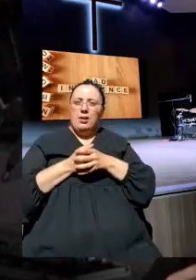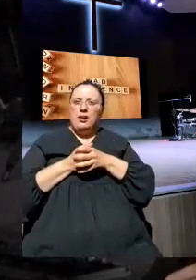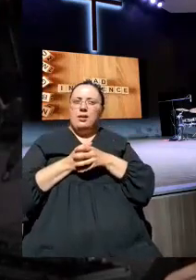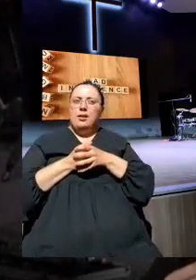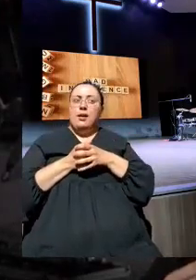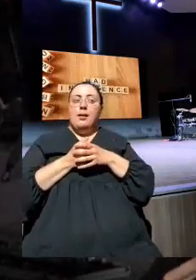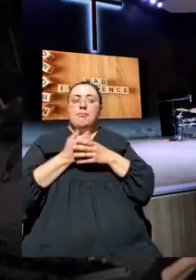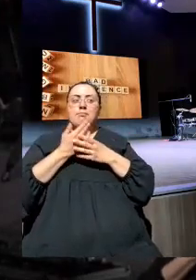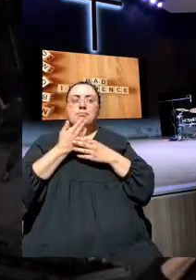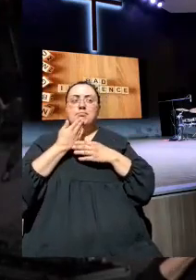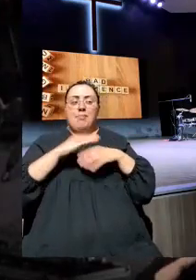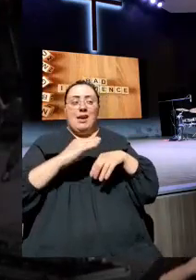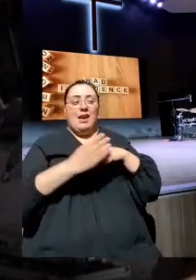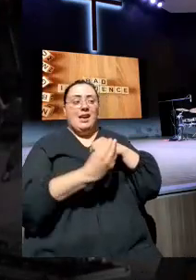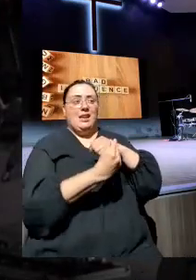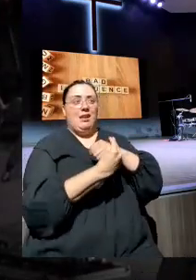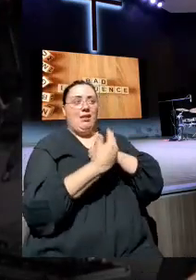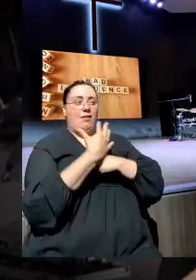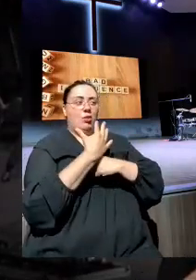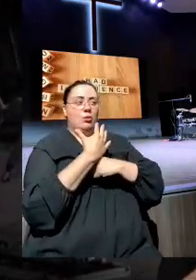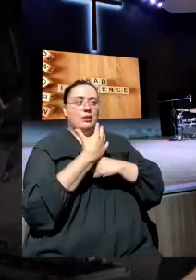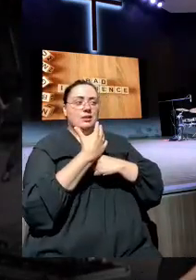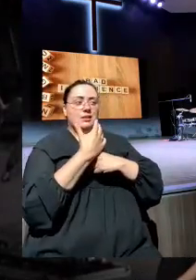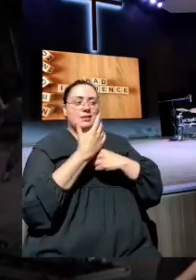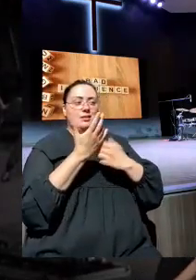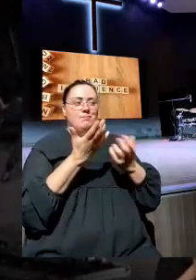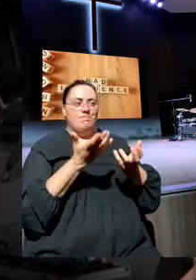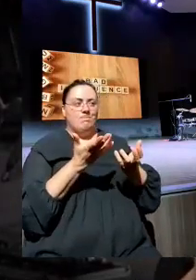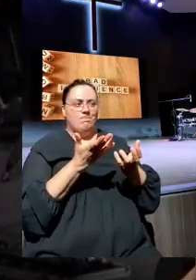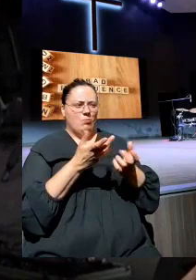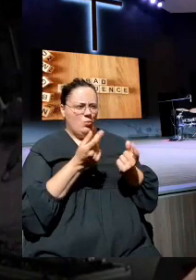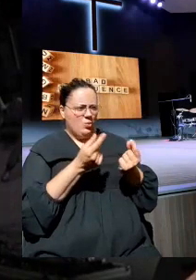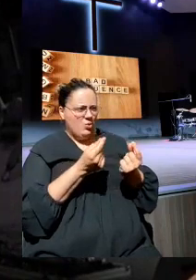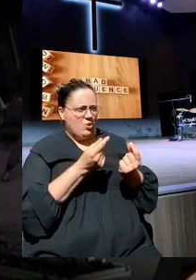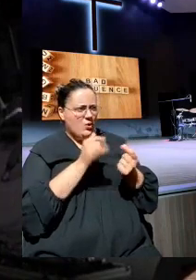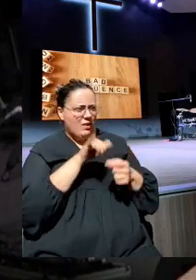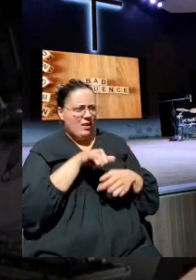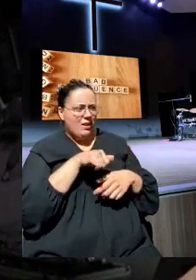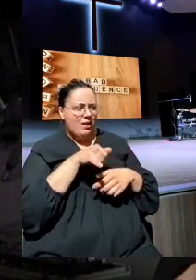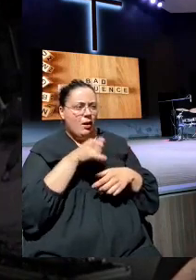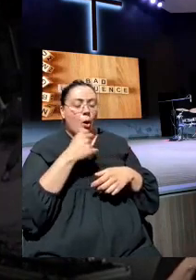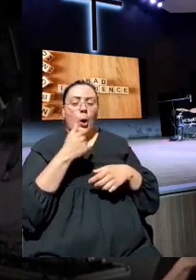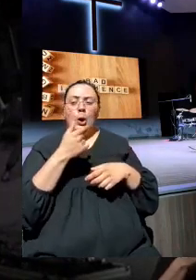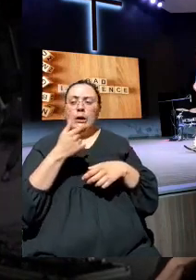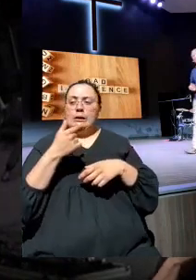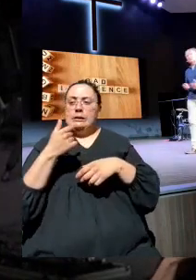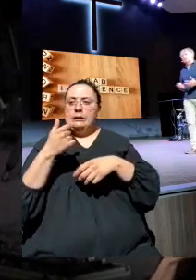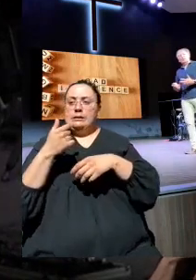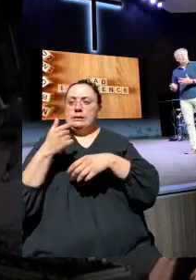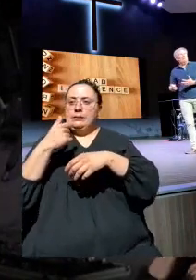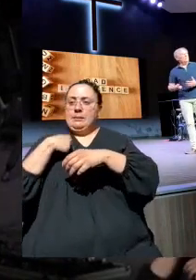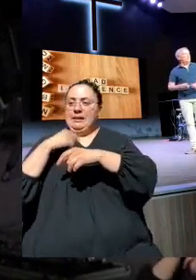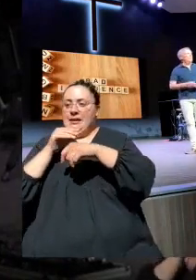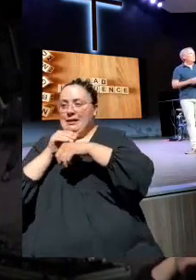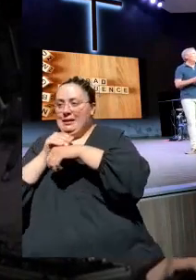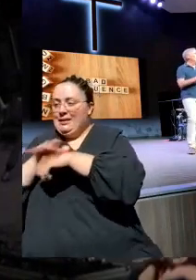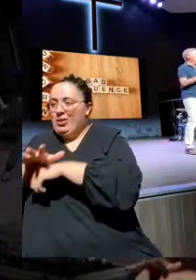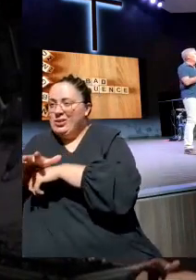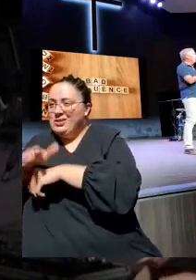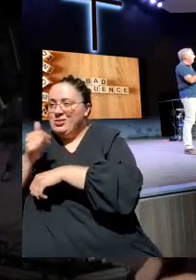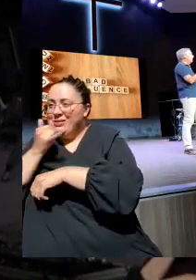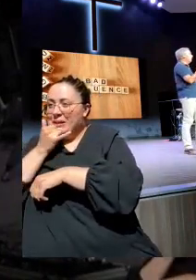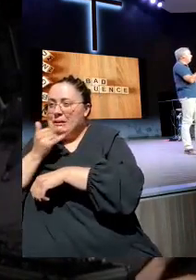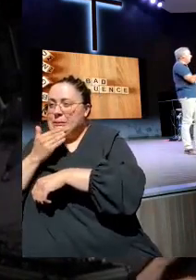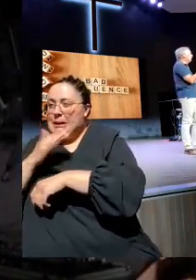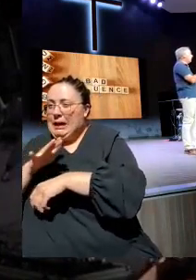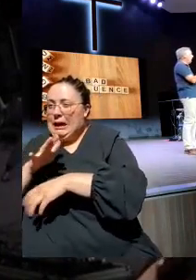bad influence or have been a bad influence? Because not all of us have had great influence in our lives. Some of us